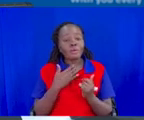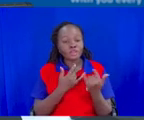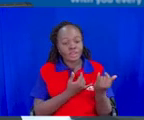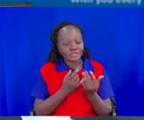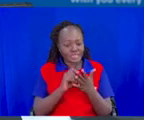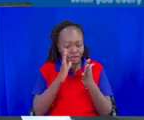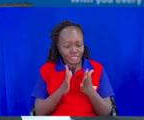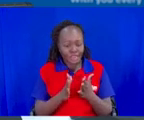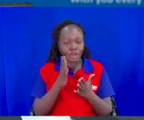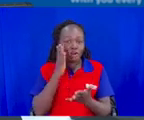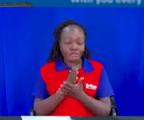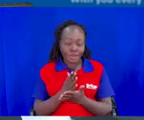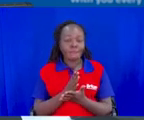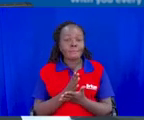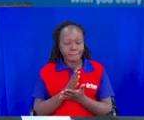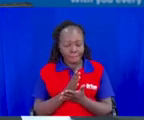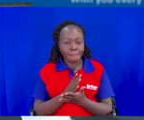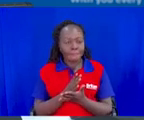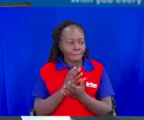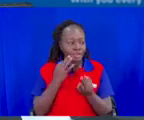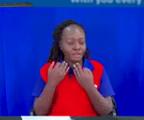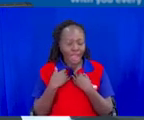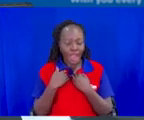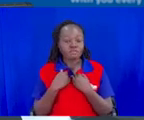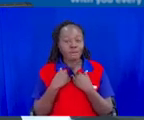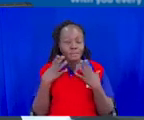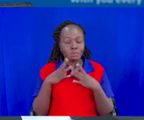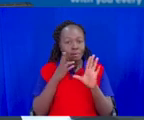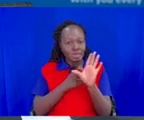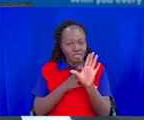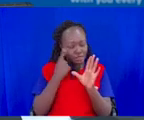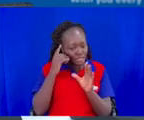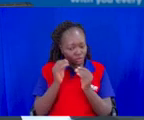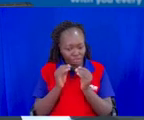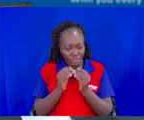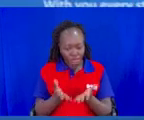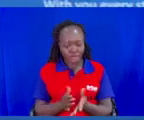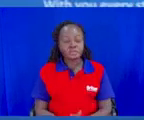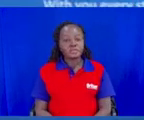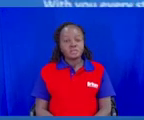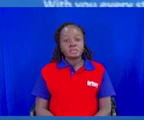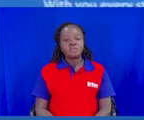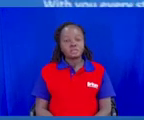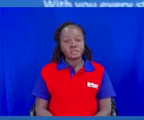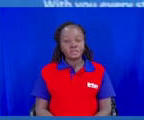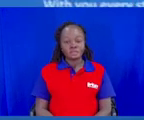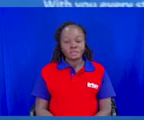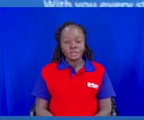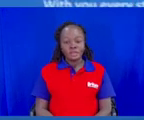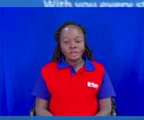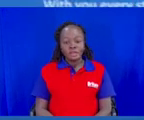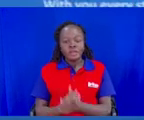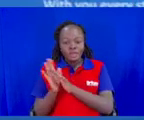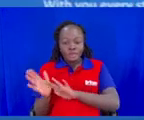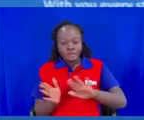to ascertain whether we have a quorum for this meeting. Ms. Kiruki. Thank you, Madam